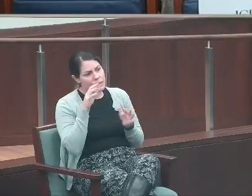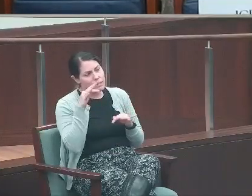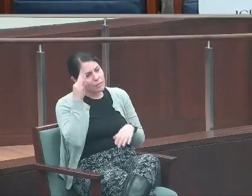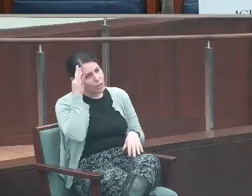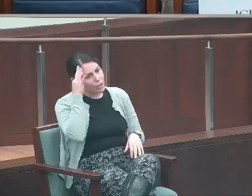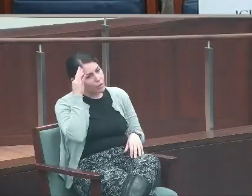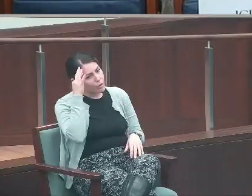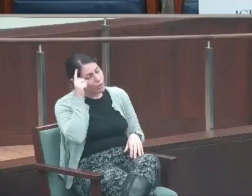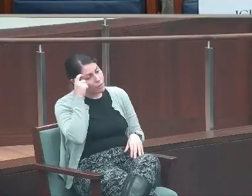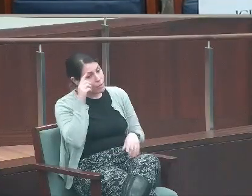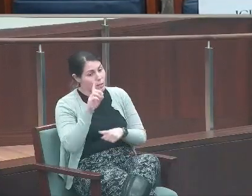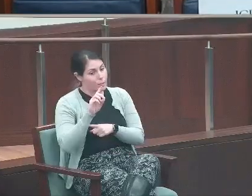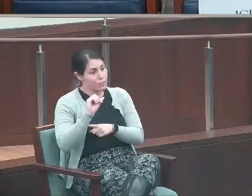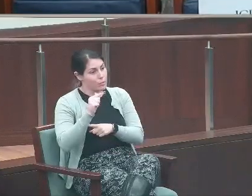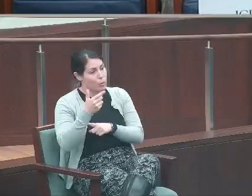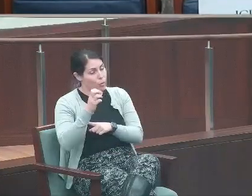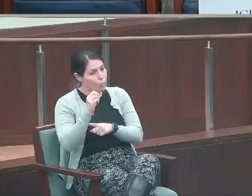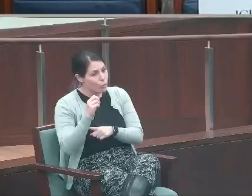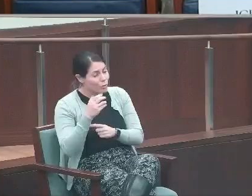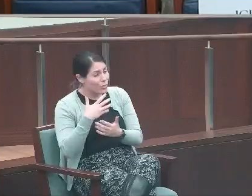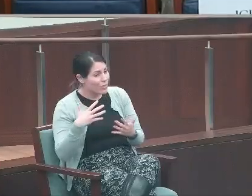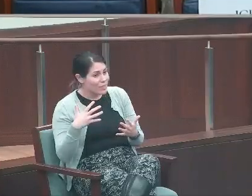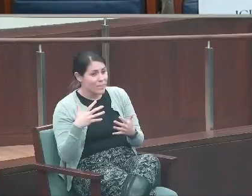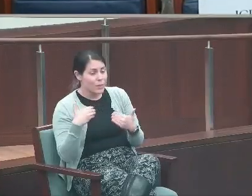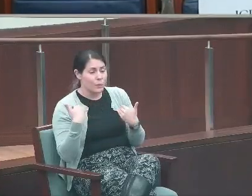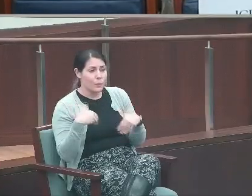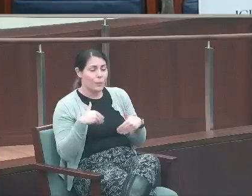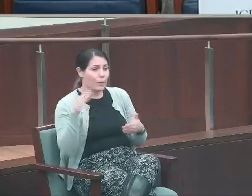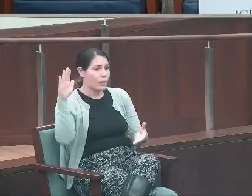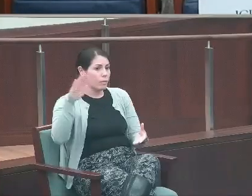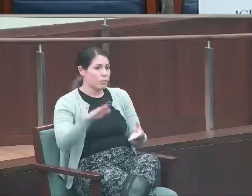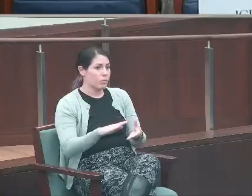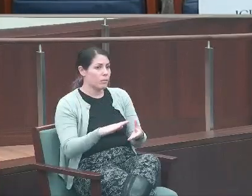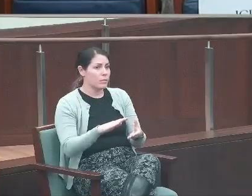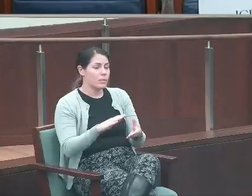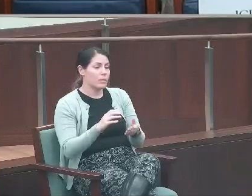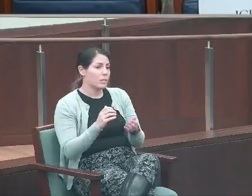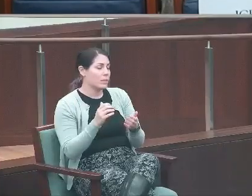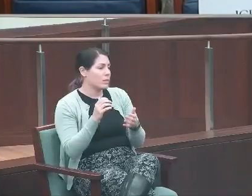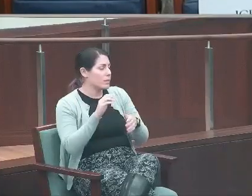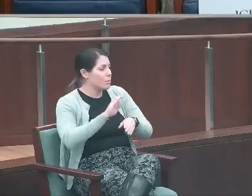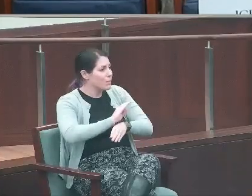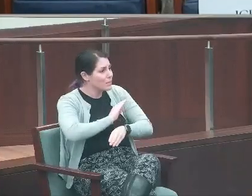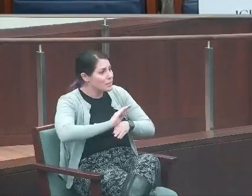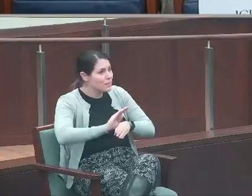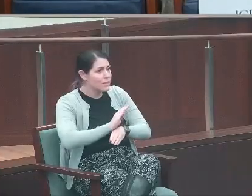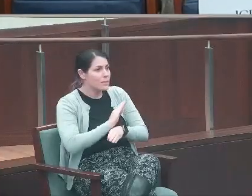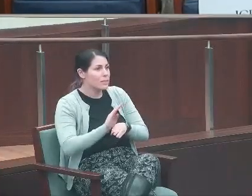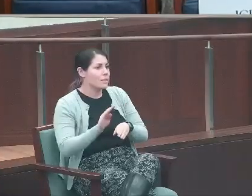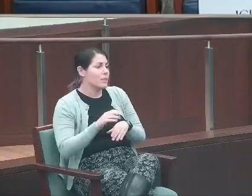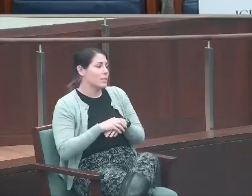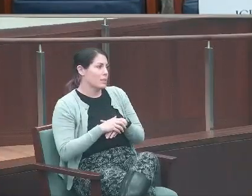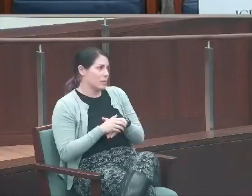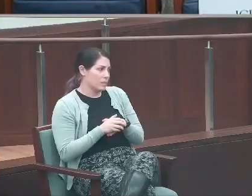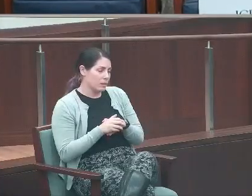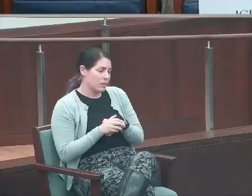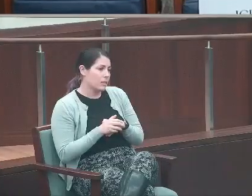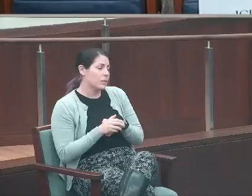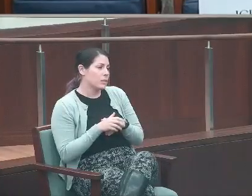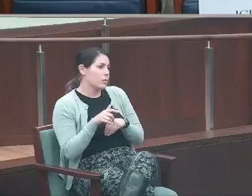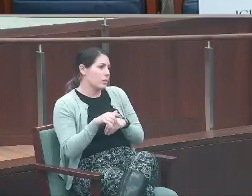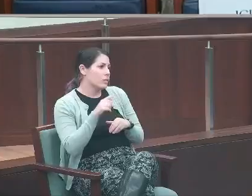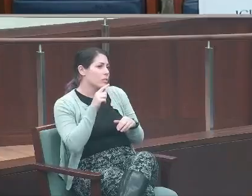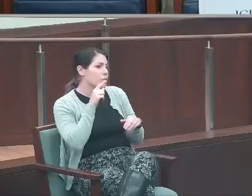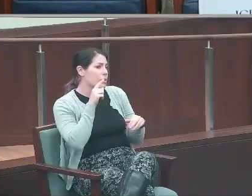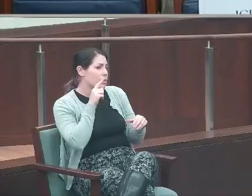and other tools that have been created to effectively suppress dissent and use the levers of the federal government to say, this sort of conversation